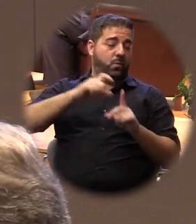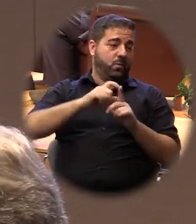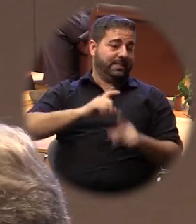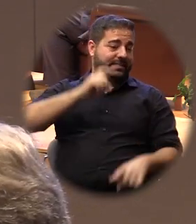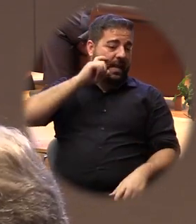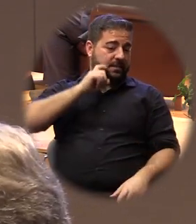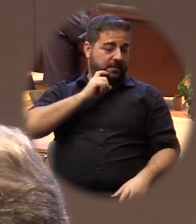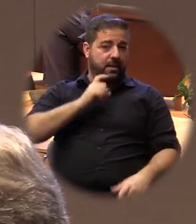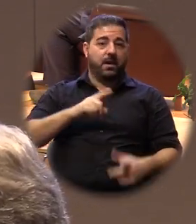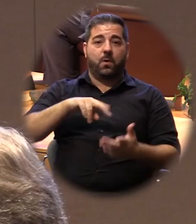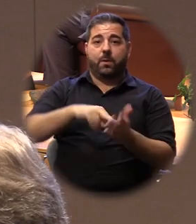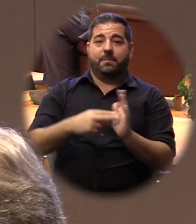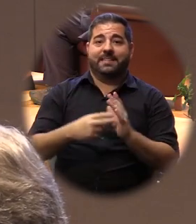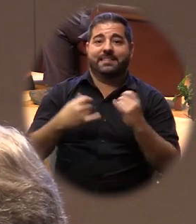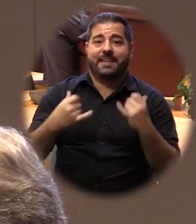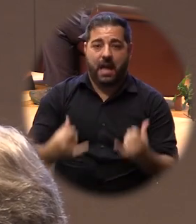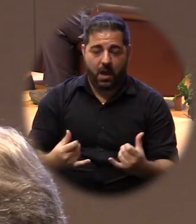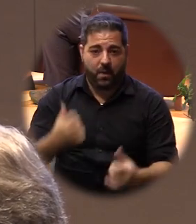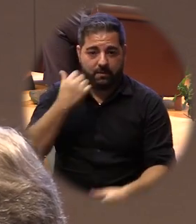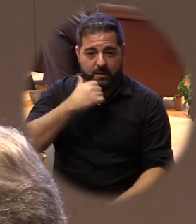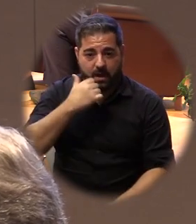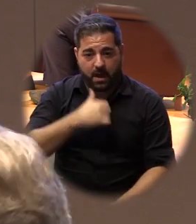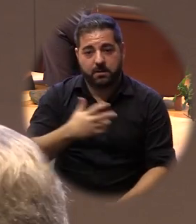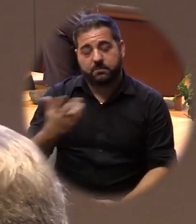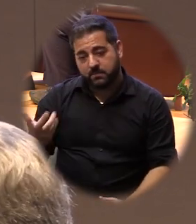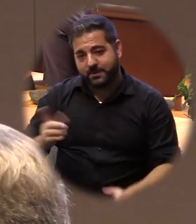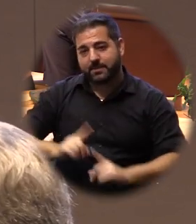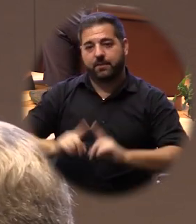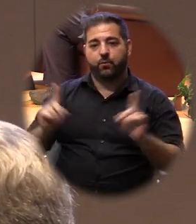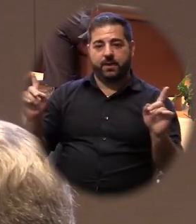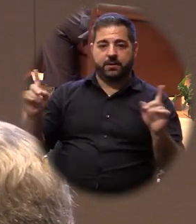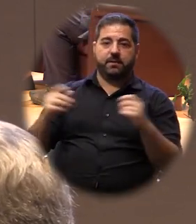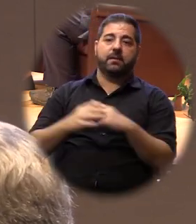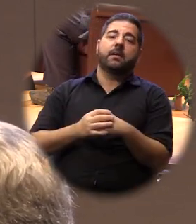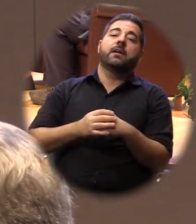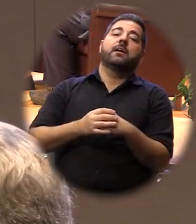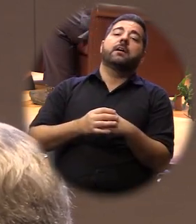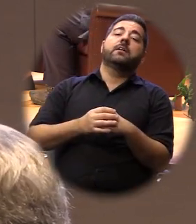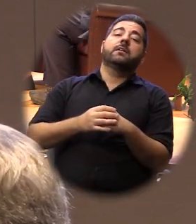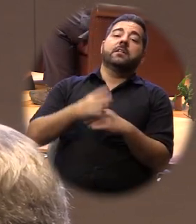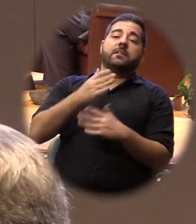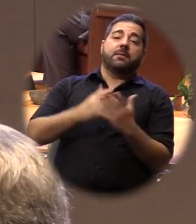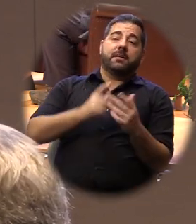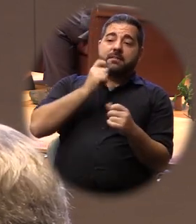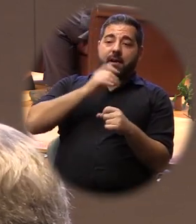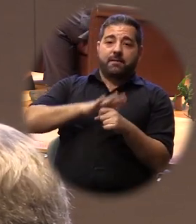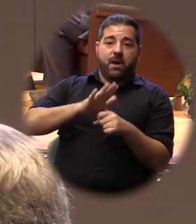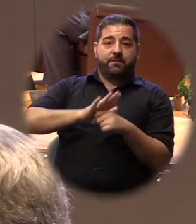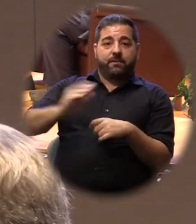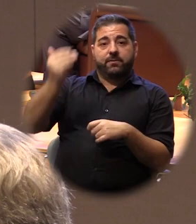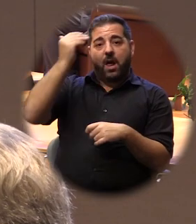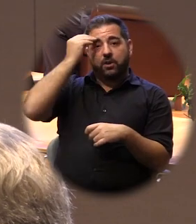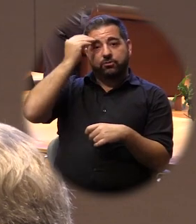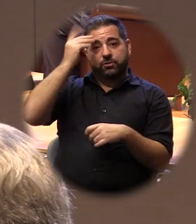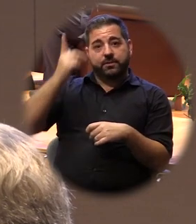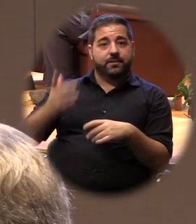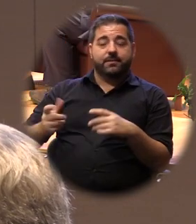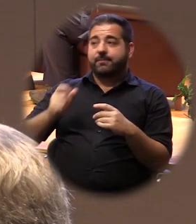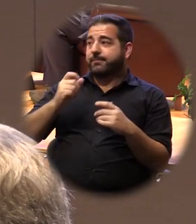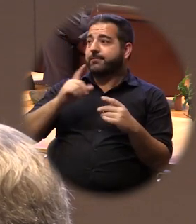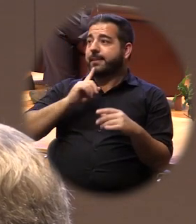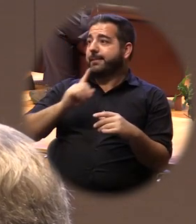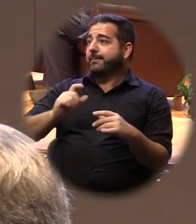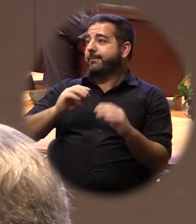and lived, you know, day-to-day life. And some of it is just the lack of scholarship, the lack of depth of scholarship around